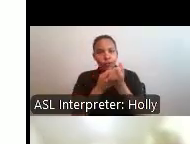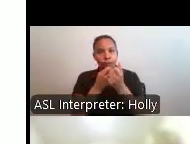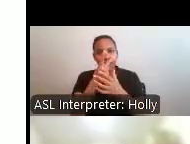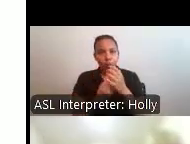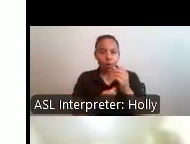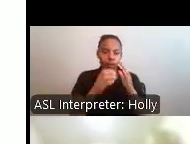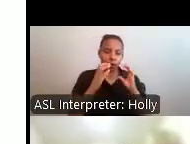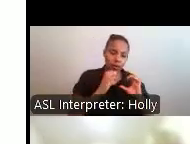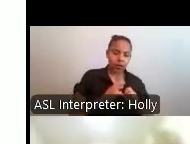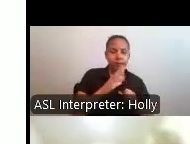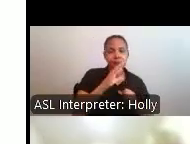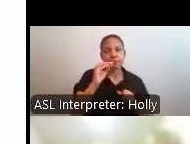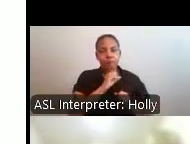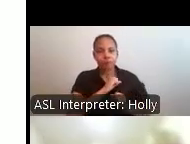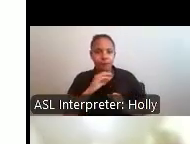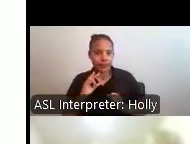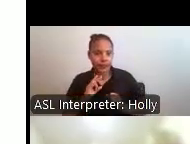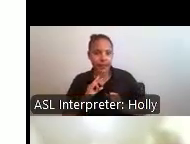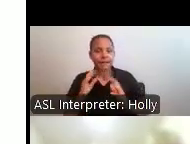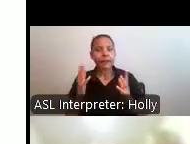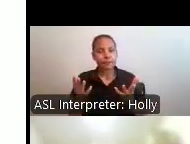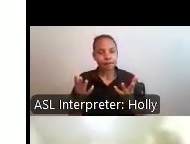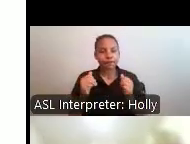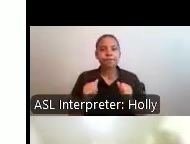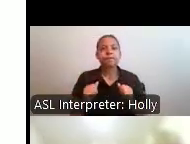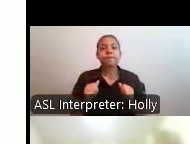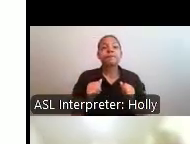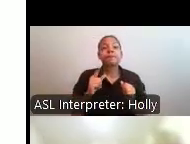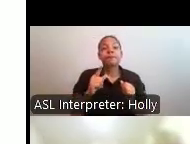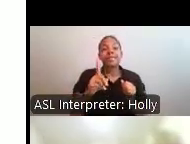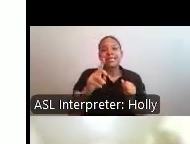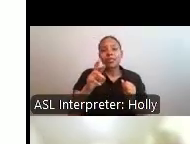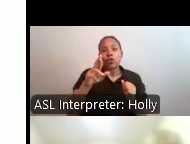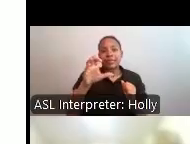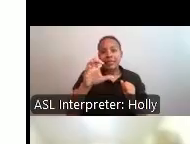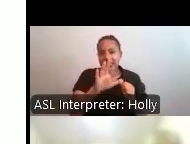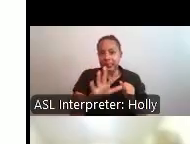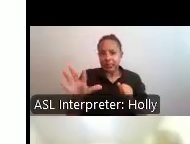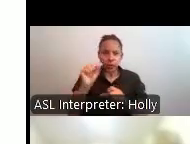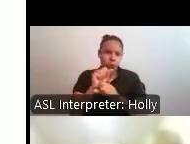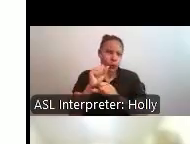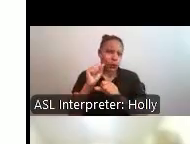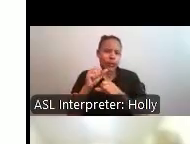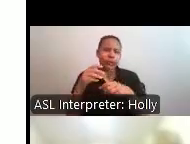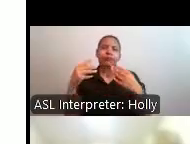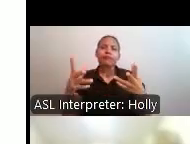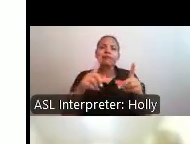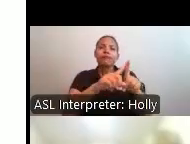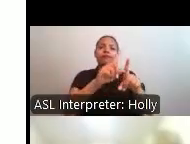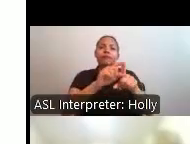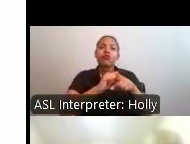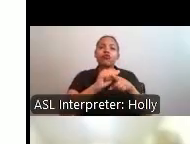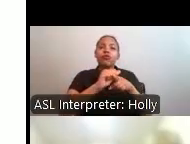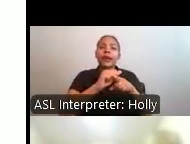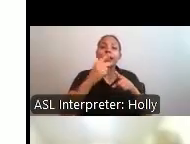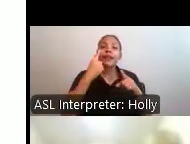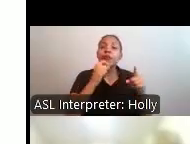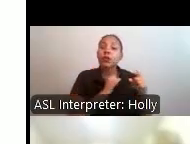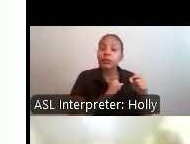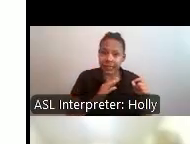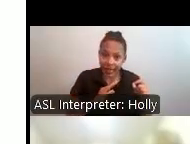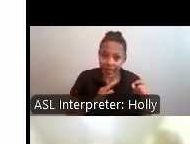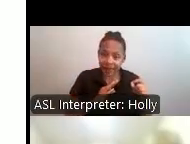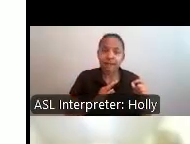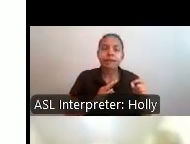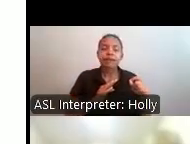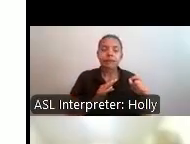and staff. So across New York, DRCs are working to provide training to Career Center staff in all of our respective